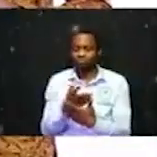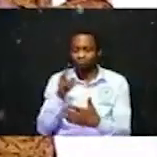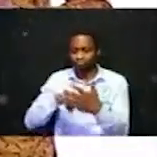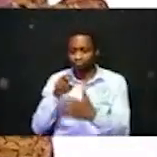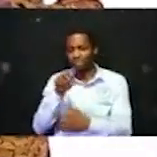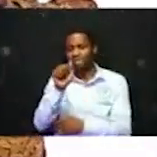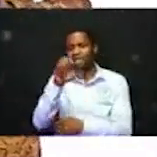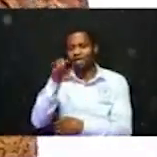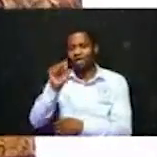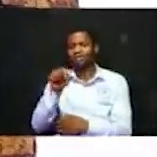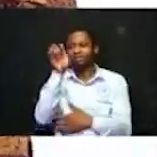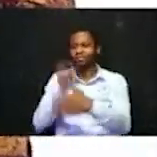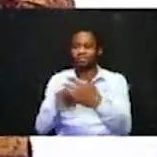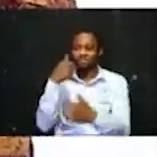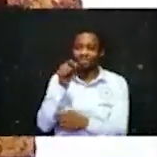10.